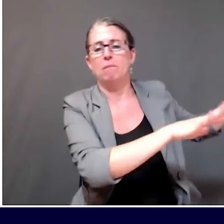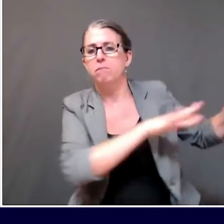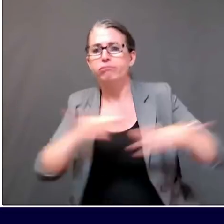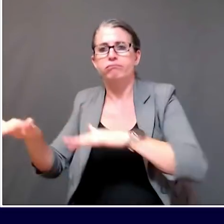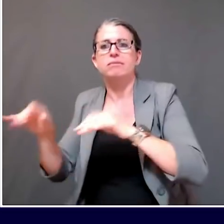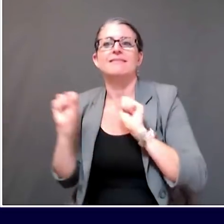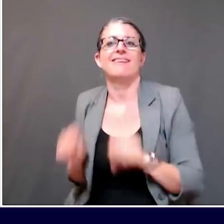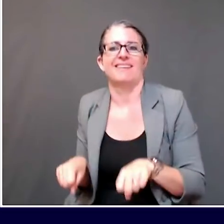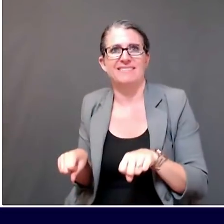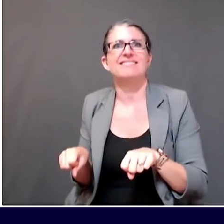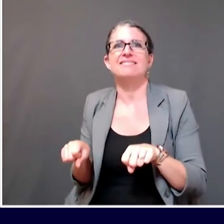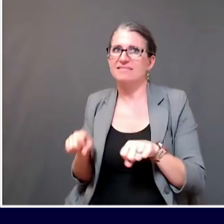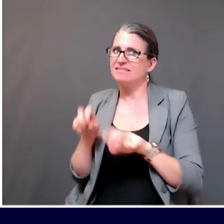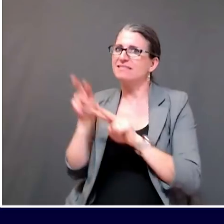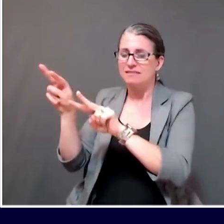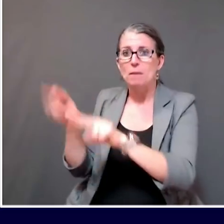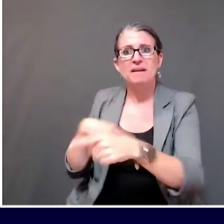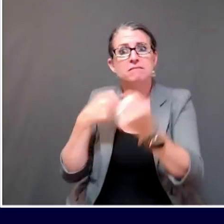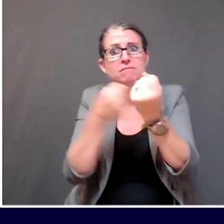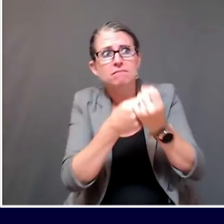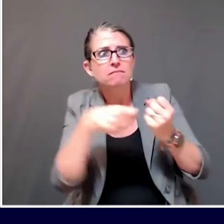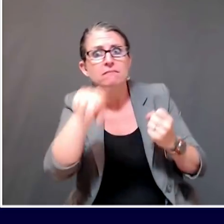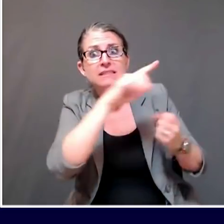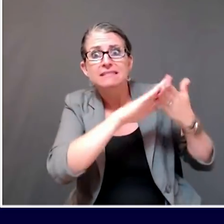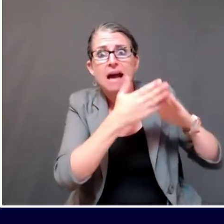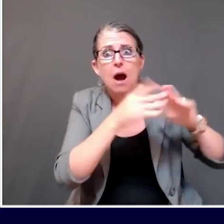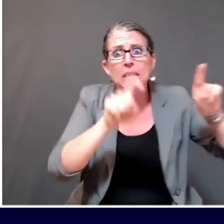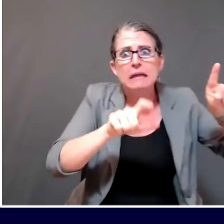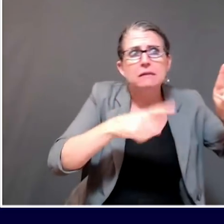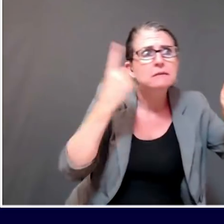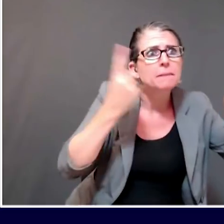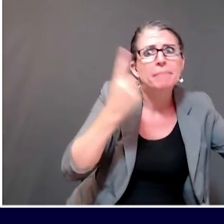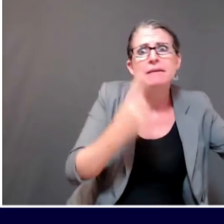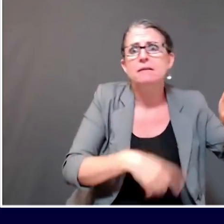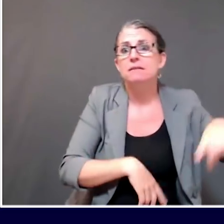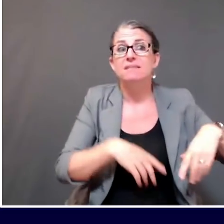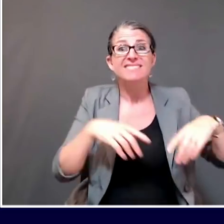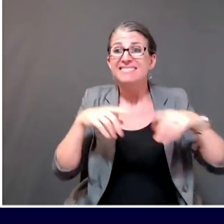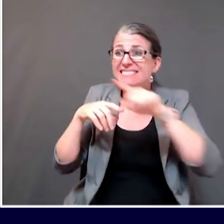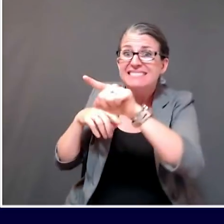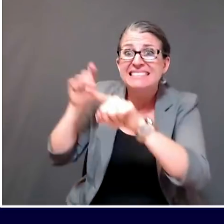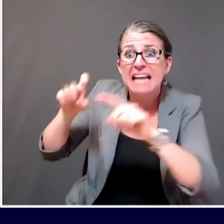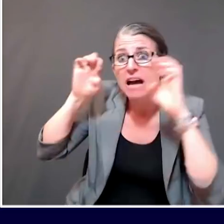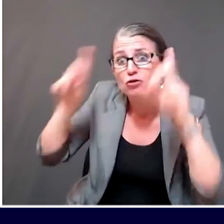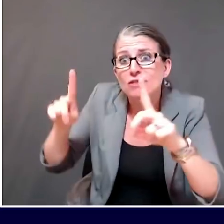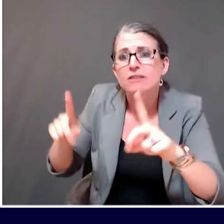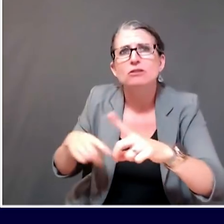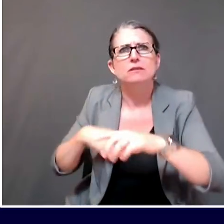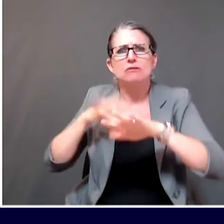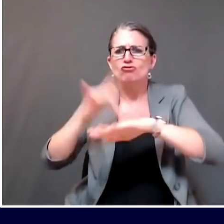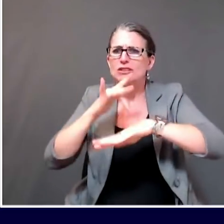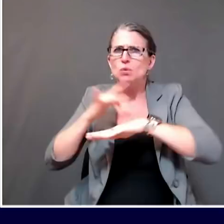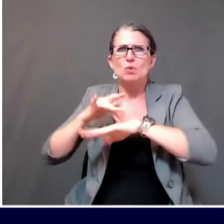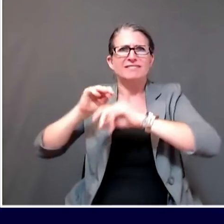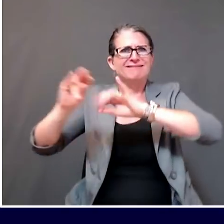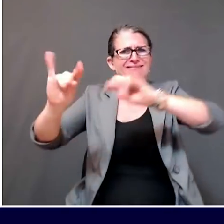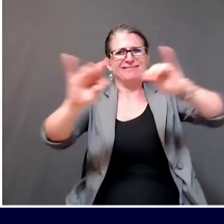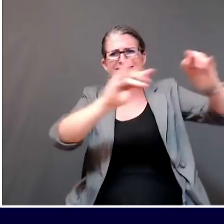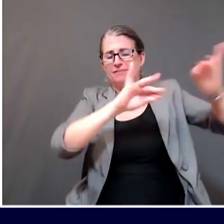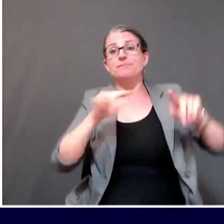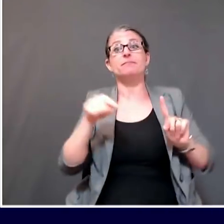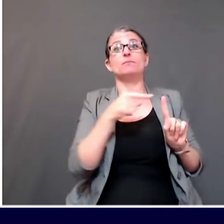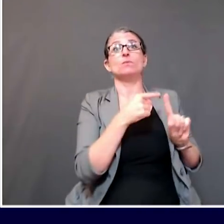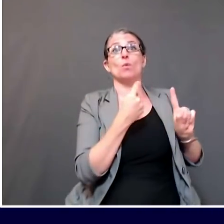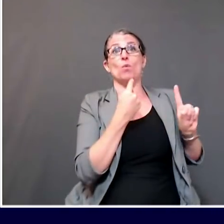Specifically, the department is finalizing agreements with the City of Westbrook, Reddington Fairview General Hospital in